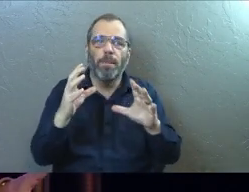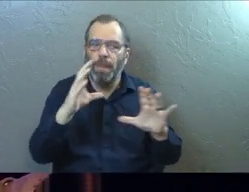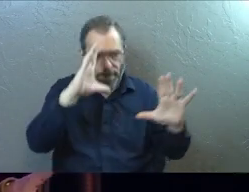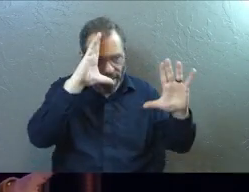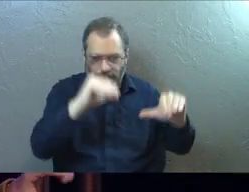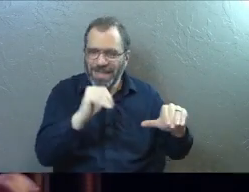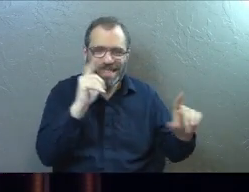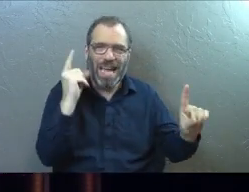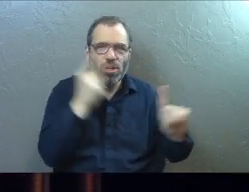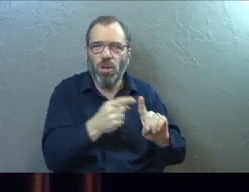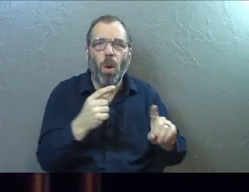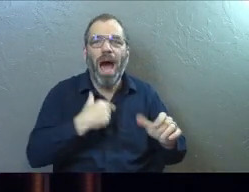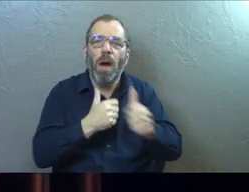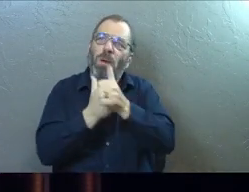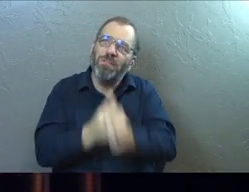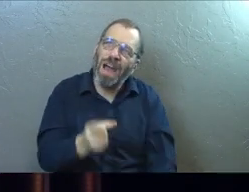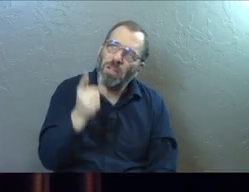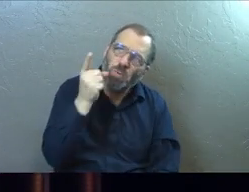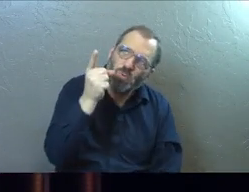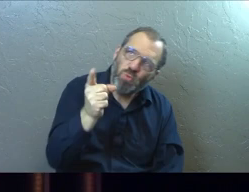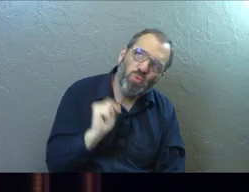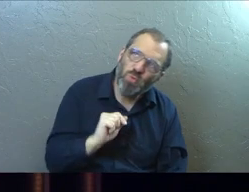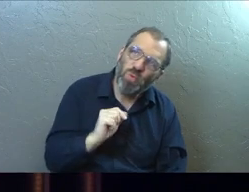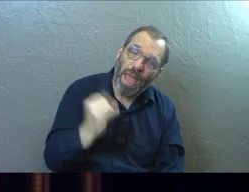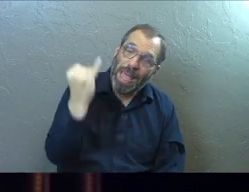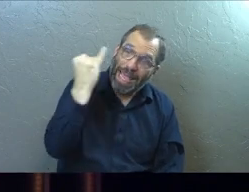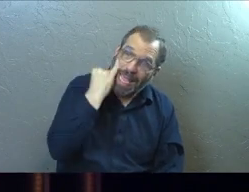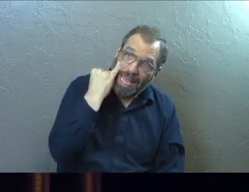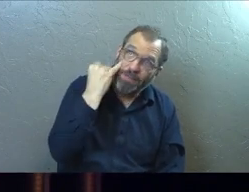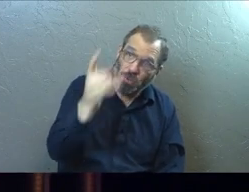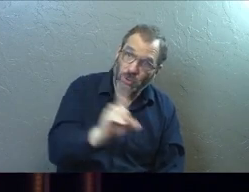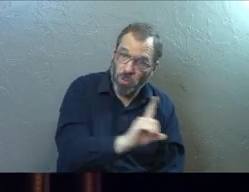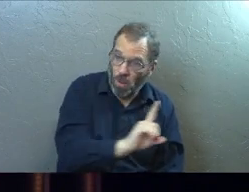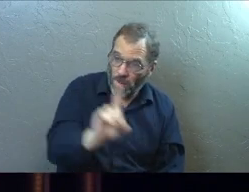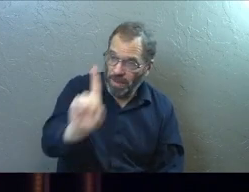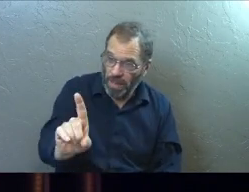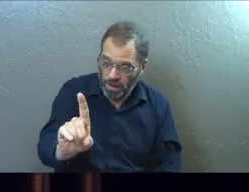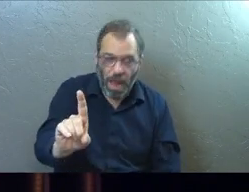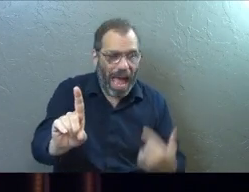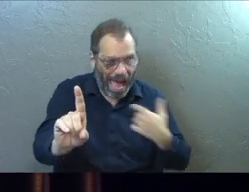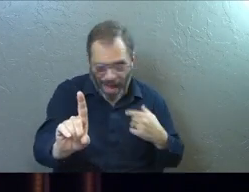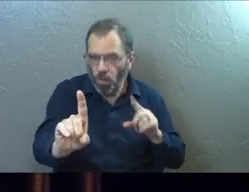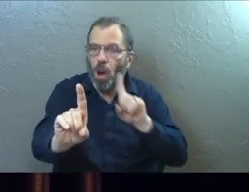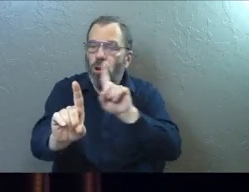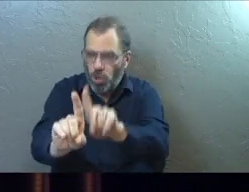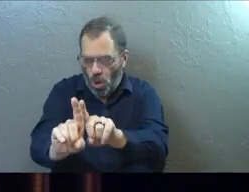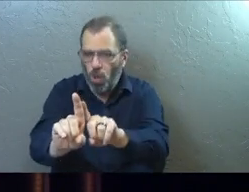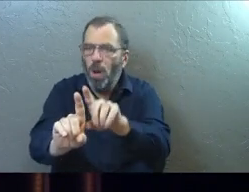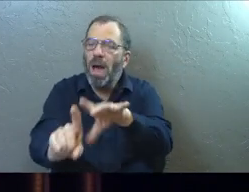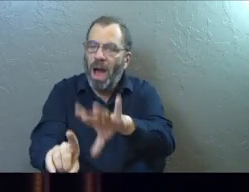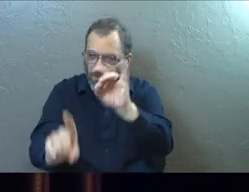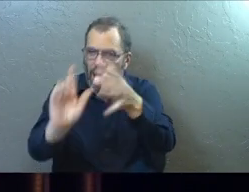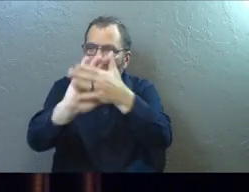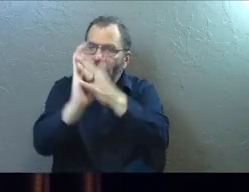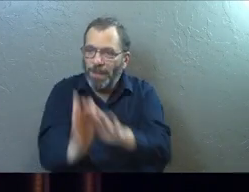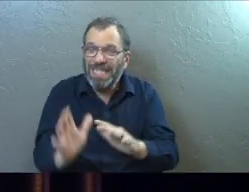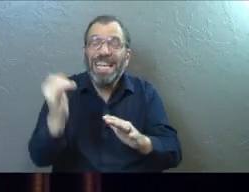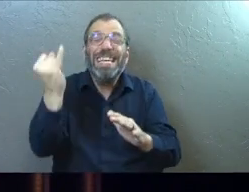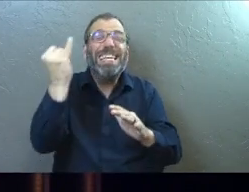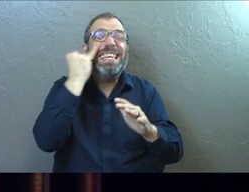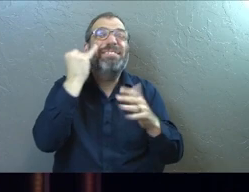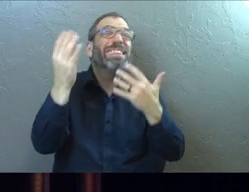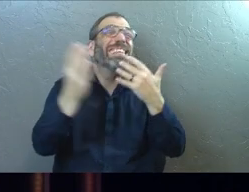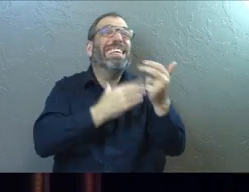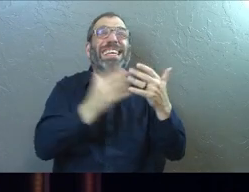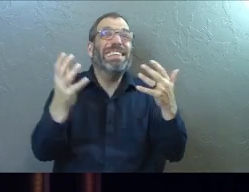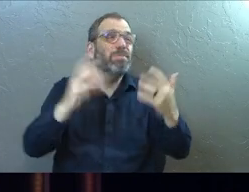goal. I want to follow you. And if you've got me going over here, that's where I want to be because that's where I'll find peace, even if everything